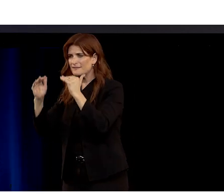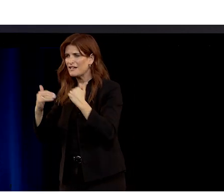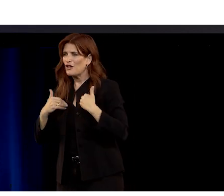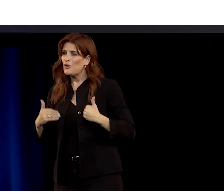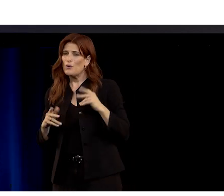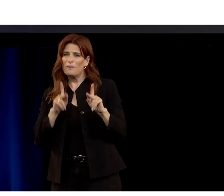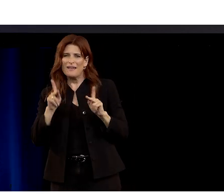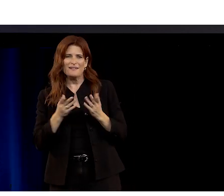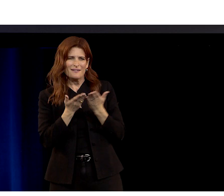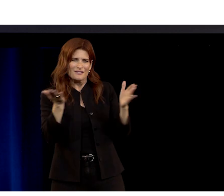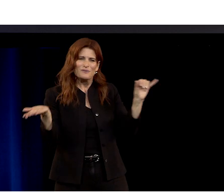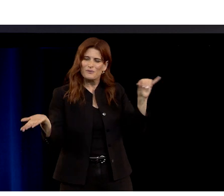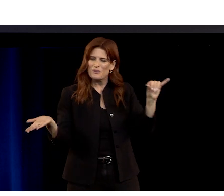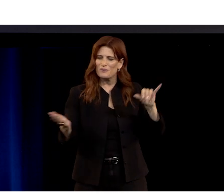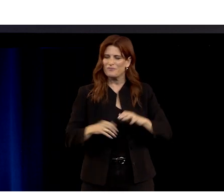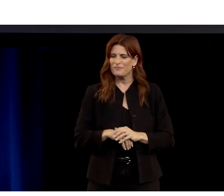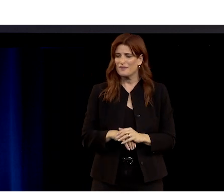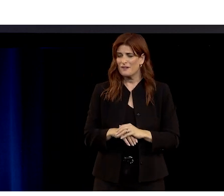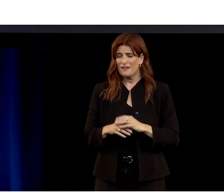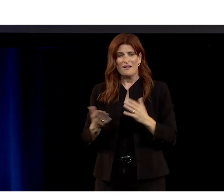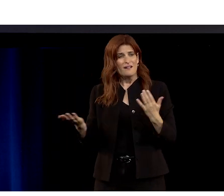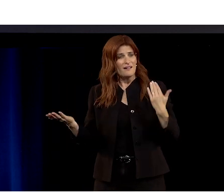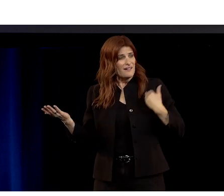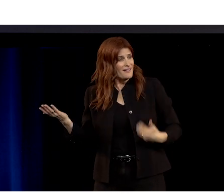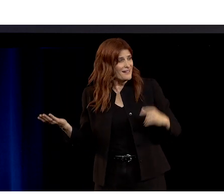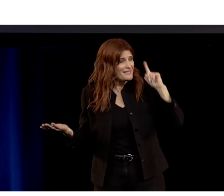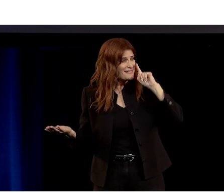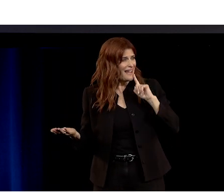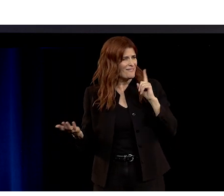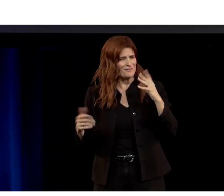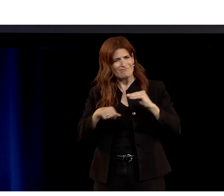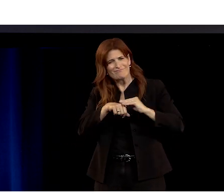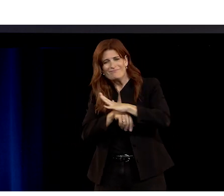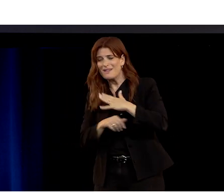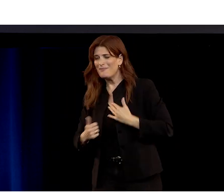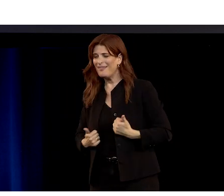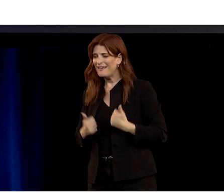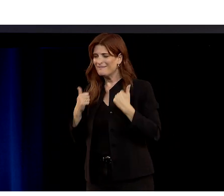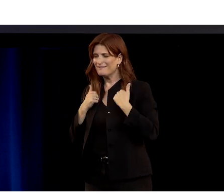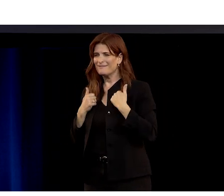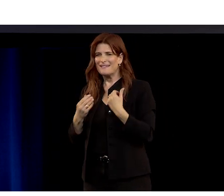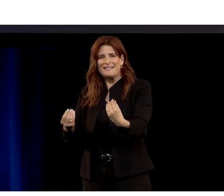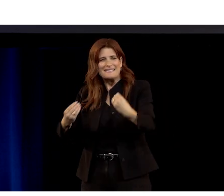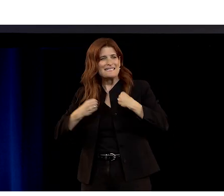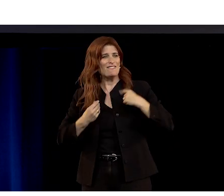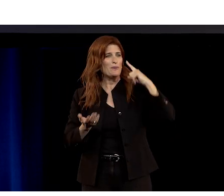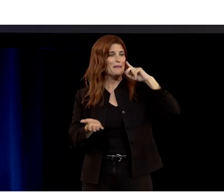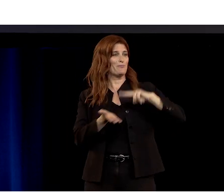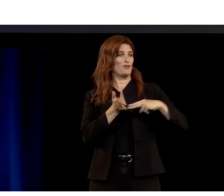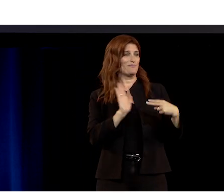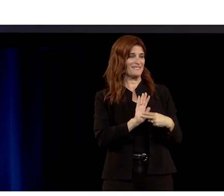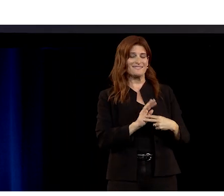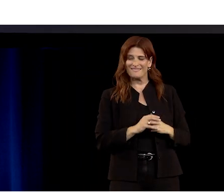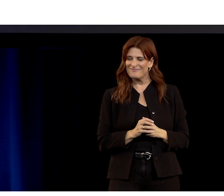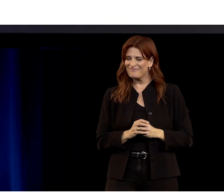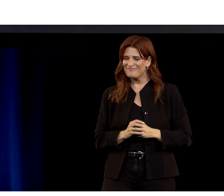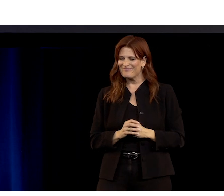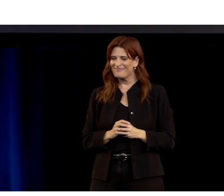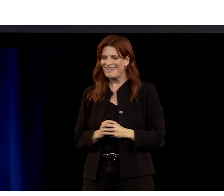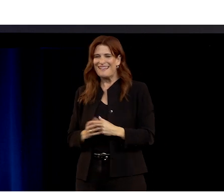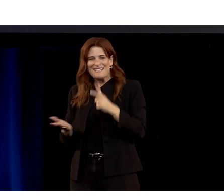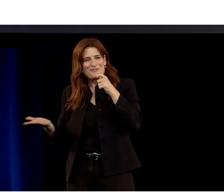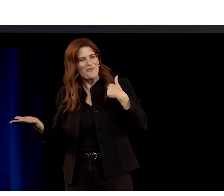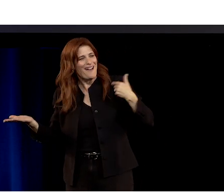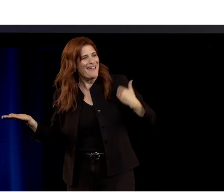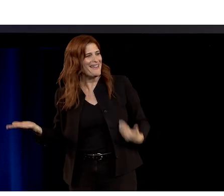Let's ensure that as technology advances, humanity does too. Being deaf has shaped my life. It has given me